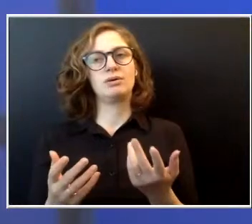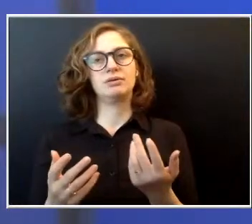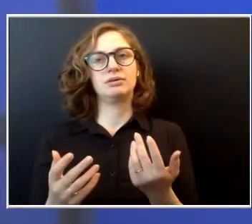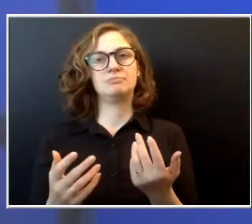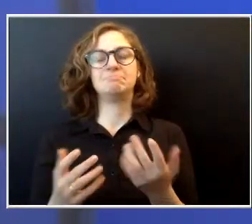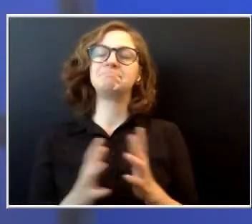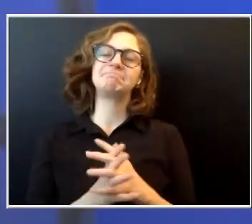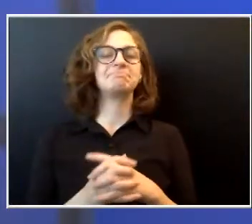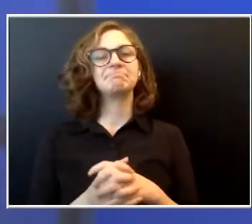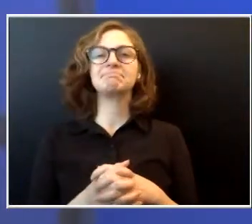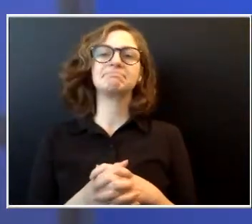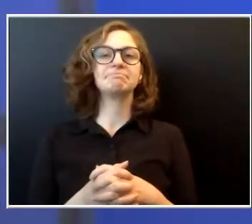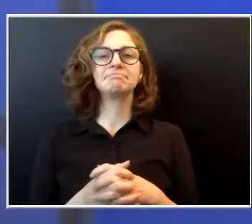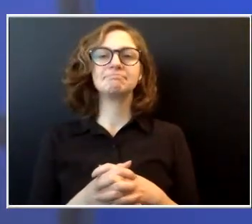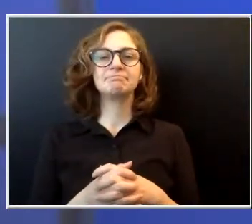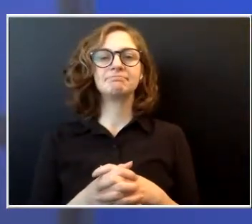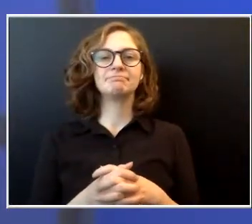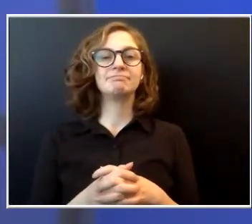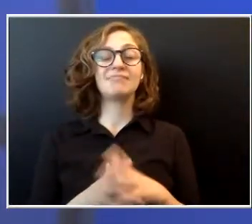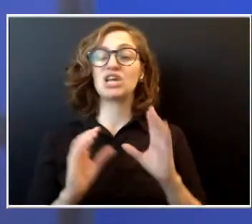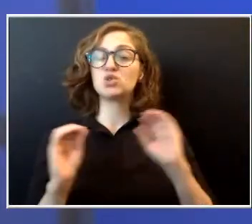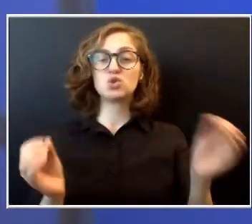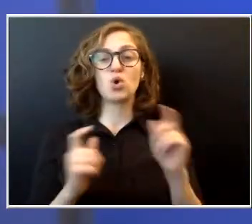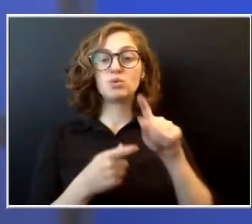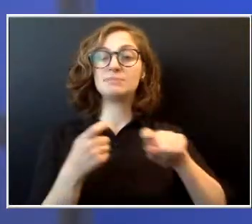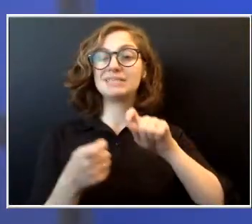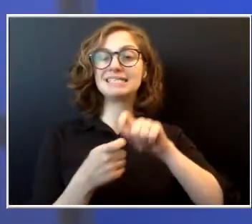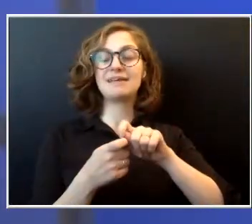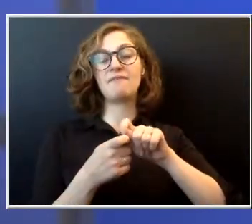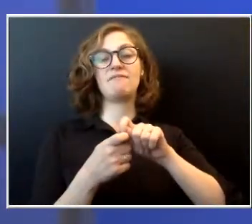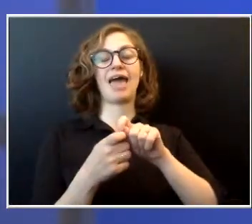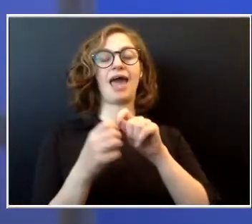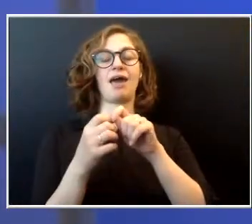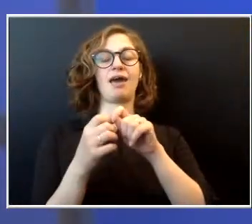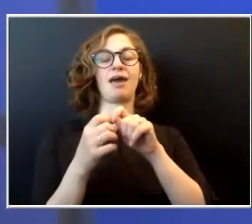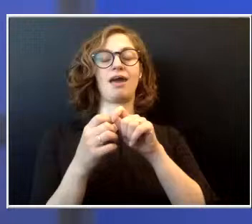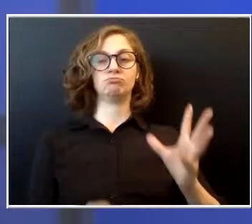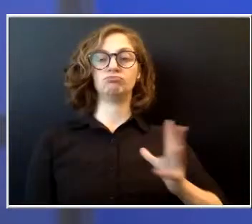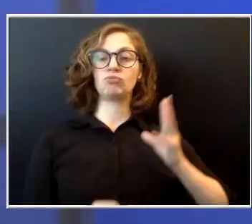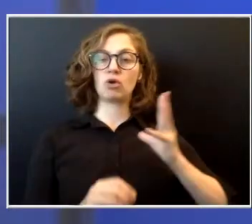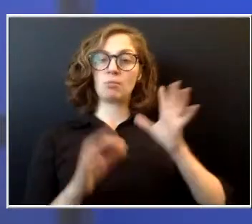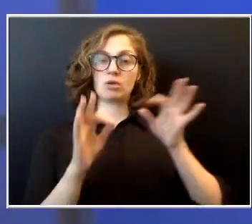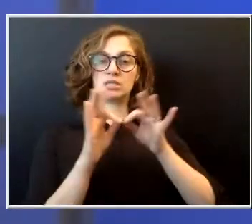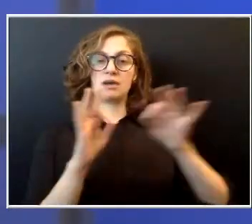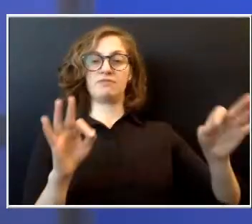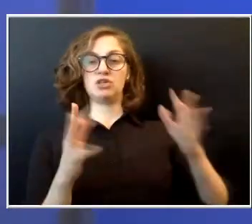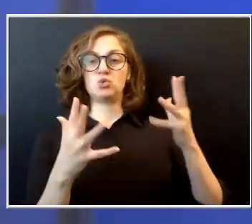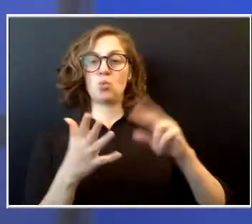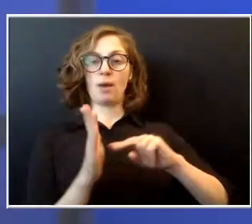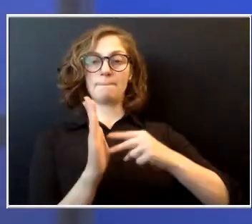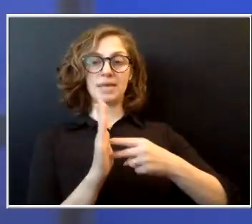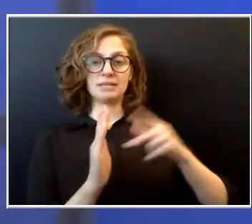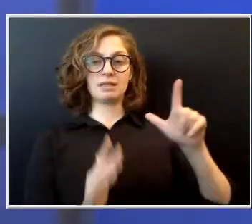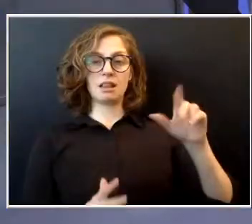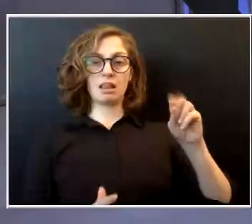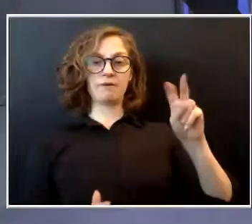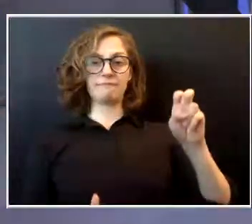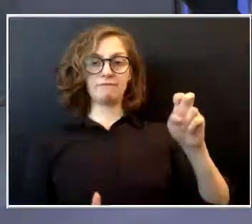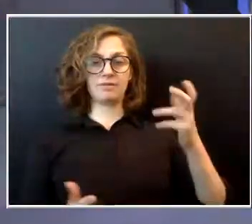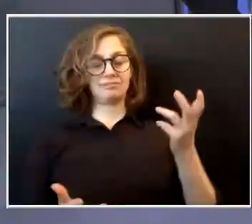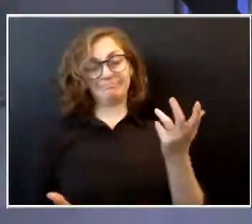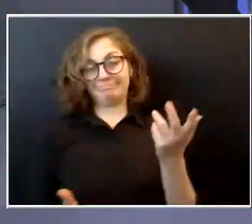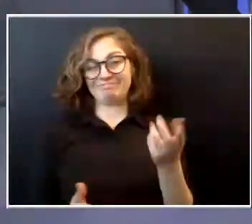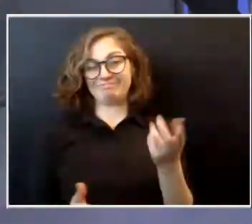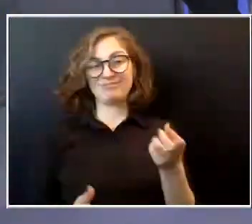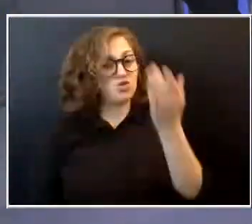there's not a specific clinical definition of love. The best thing I can say is you know it when you're in it. When